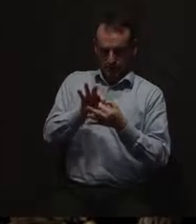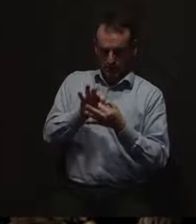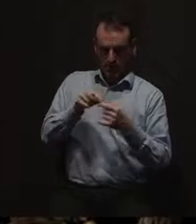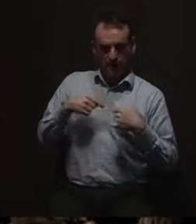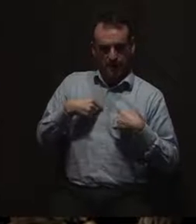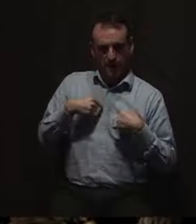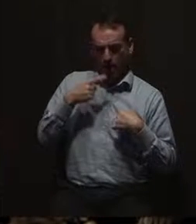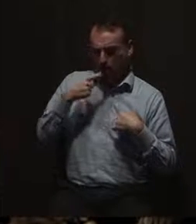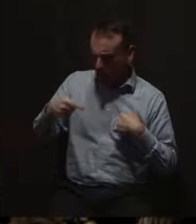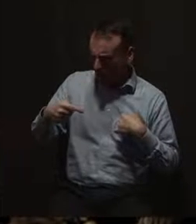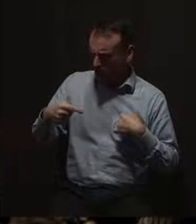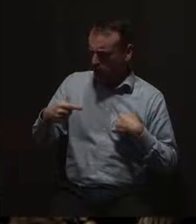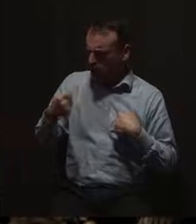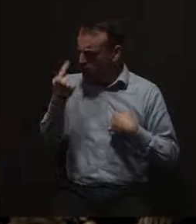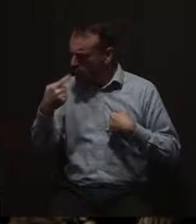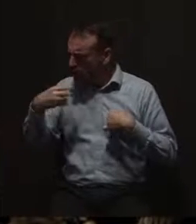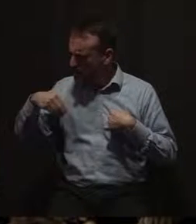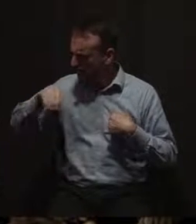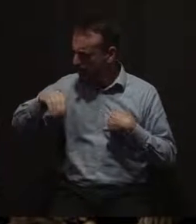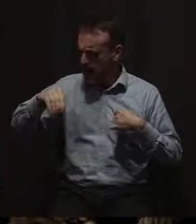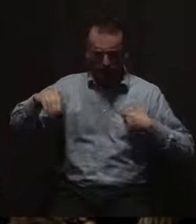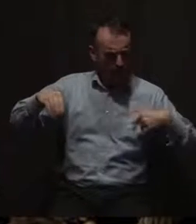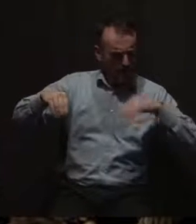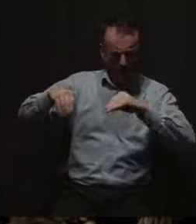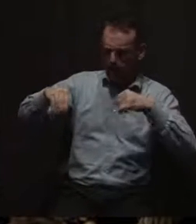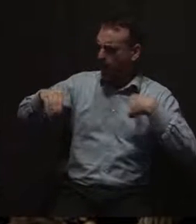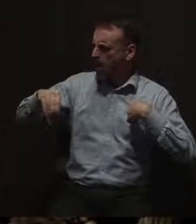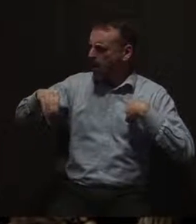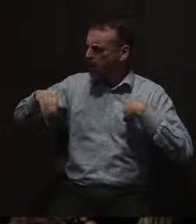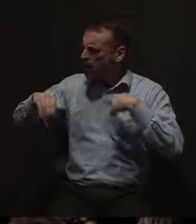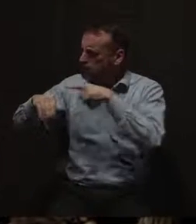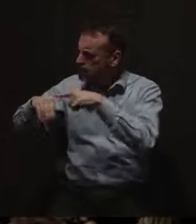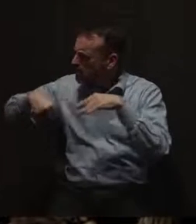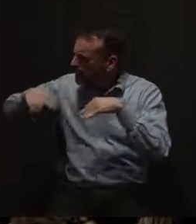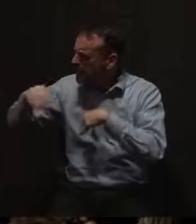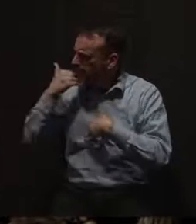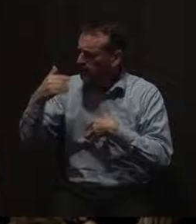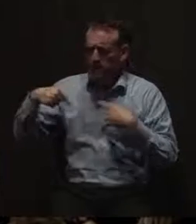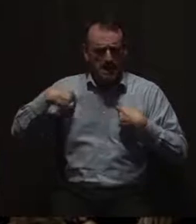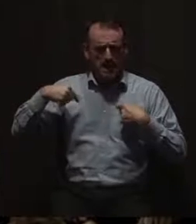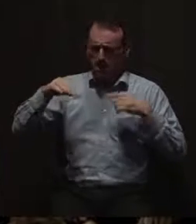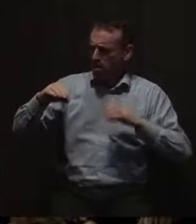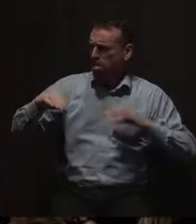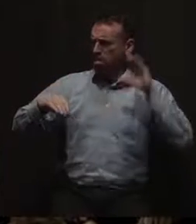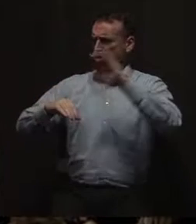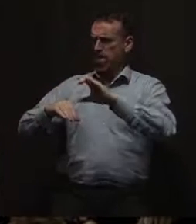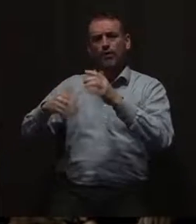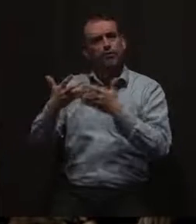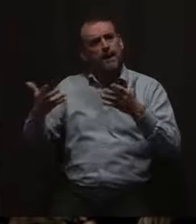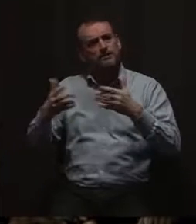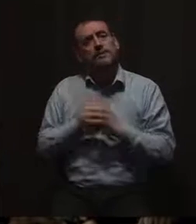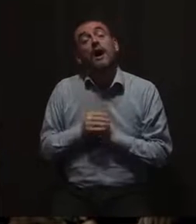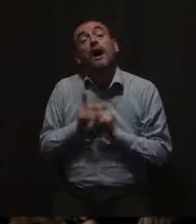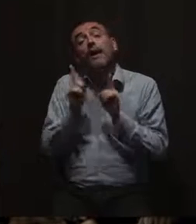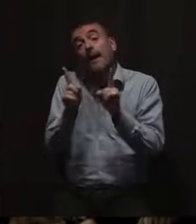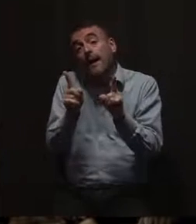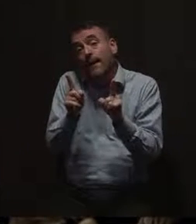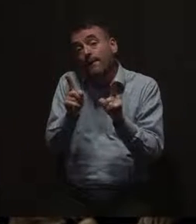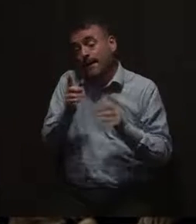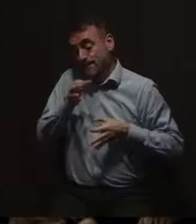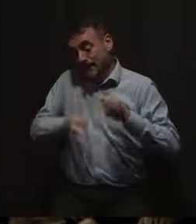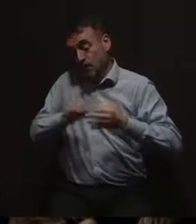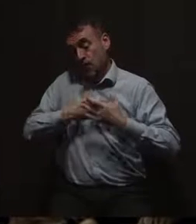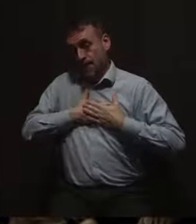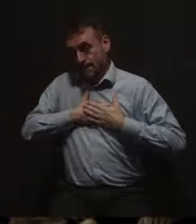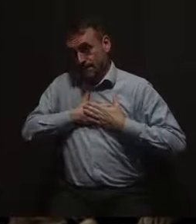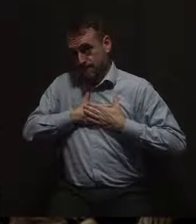go shopping, you think, I've spent more money. So, by the way, when I'm talking about political love, it always sounds